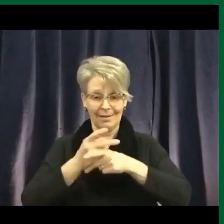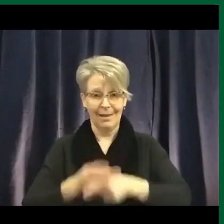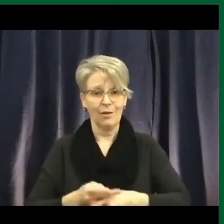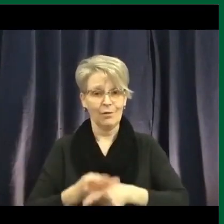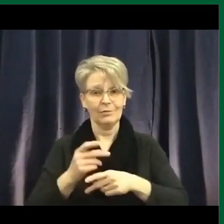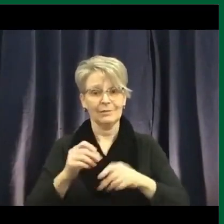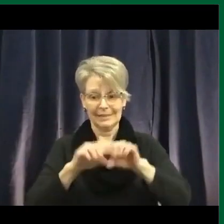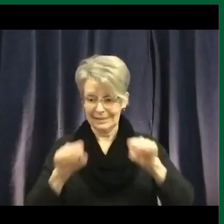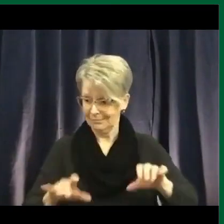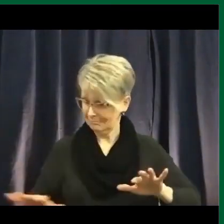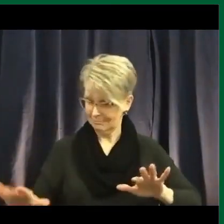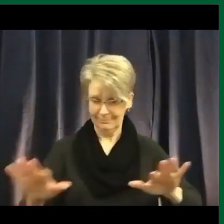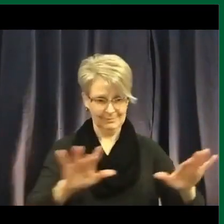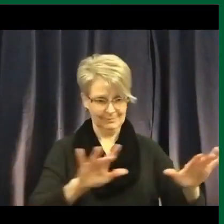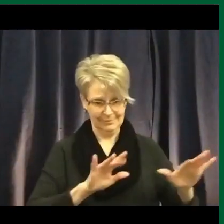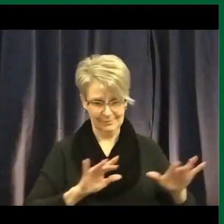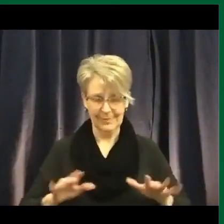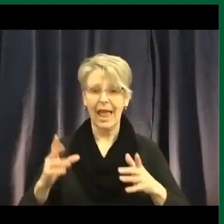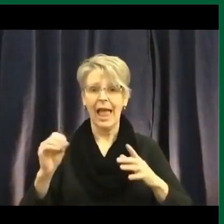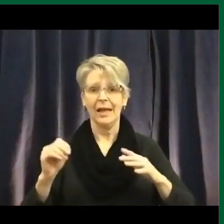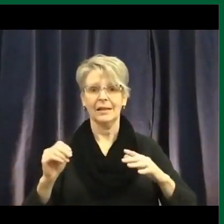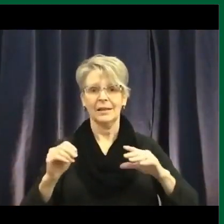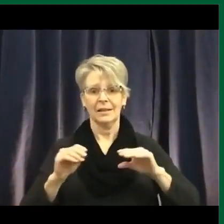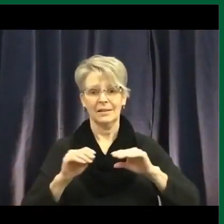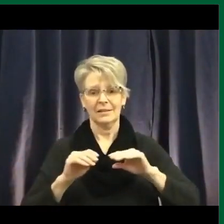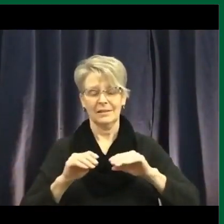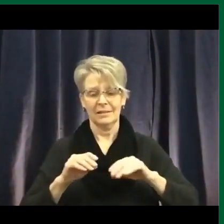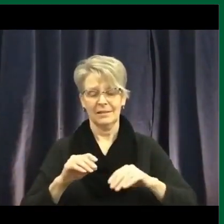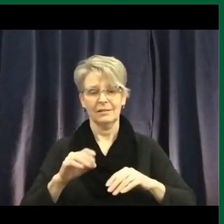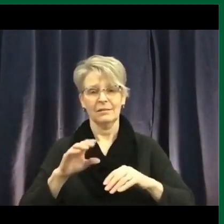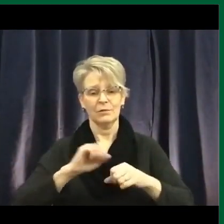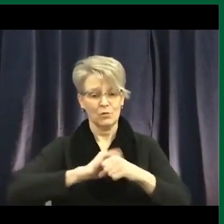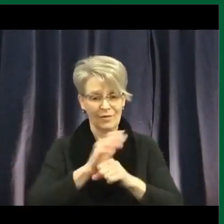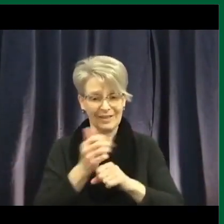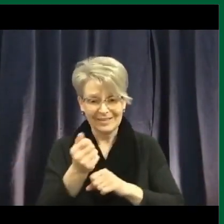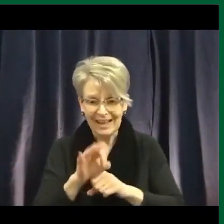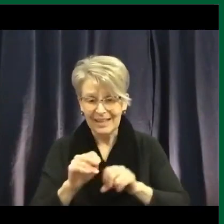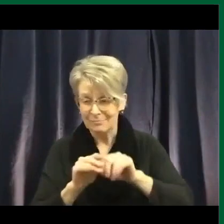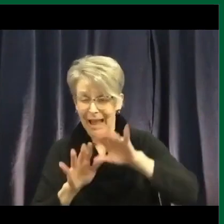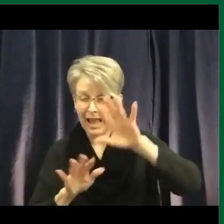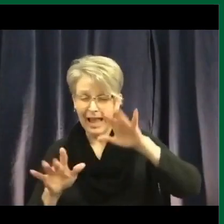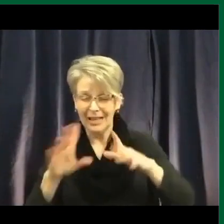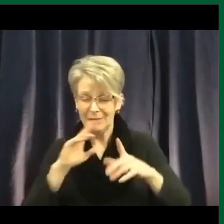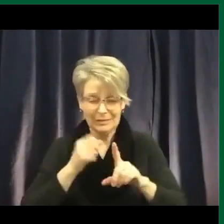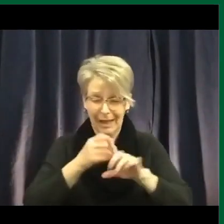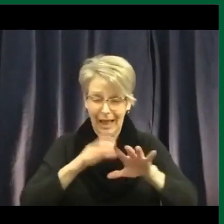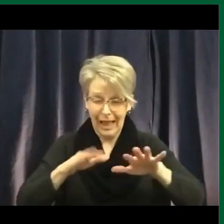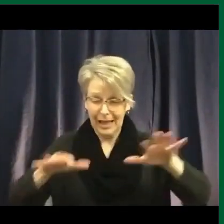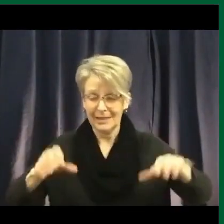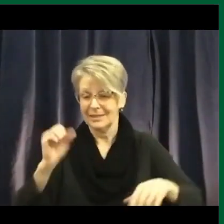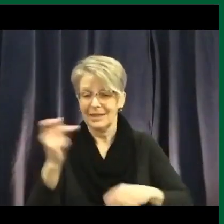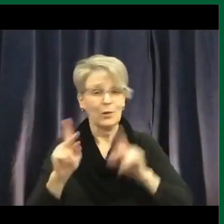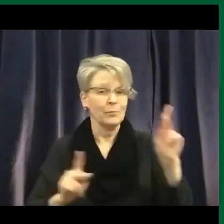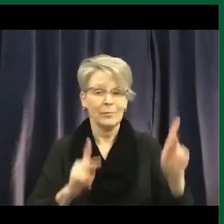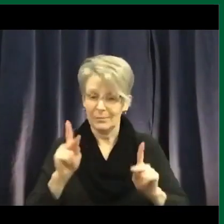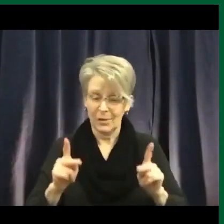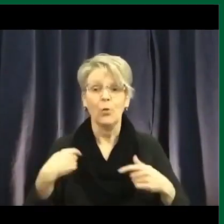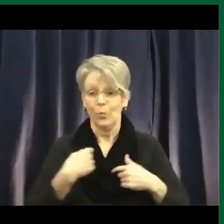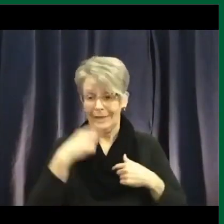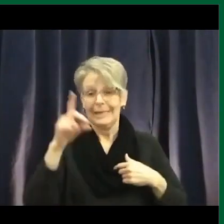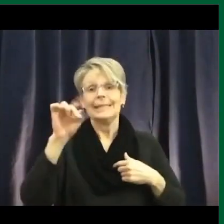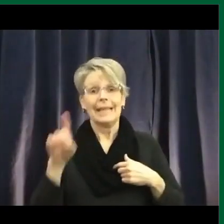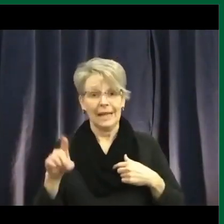that we can balance the spread of COVID-19 with the broader impact on Saskatchewan people. So we have done that. When you